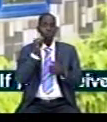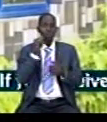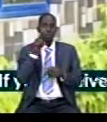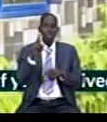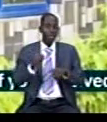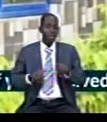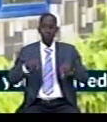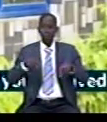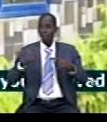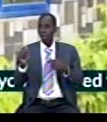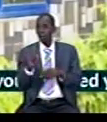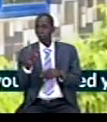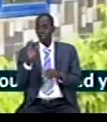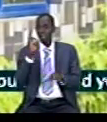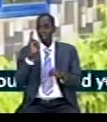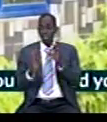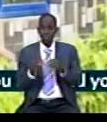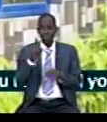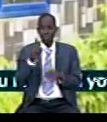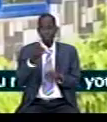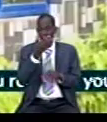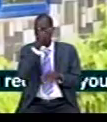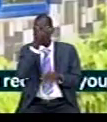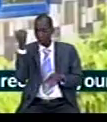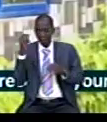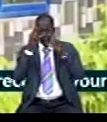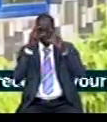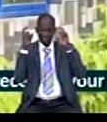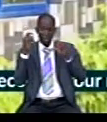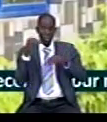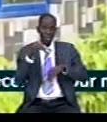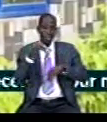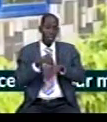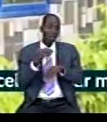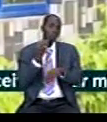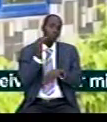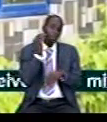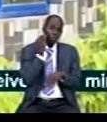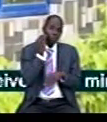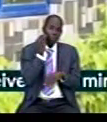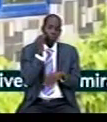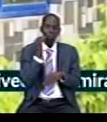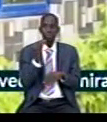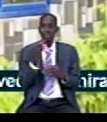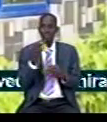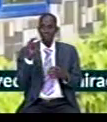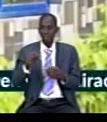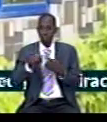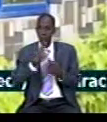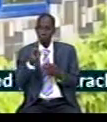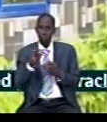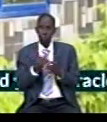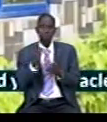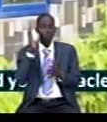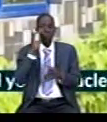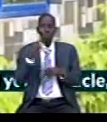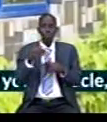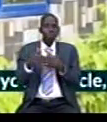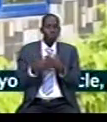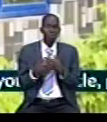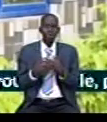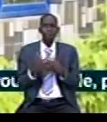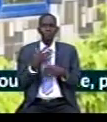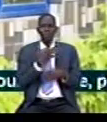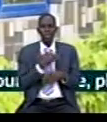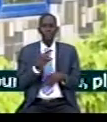If I forgot my glass, maybe coming to church, I forgot my glass at home, you know, I can't read Bible in the church. And I used to see the man of